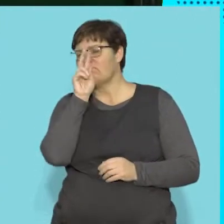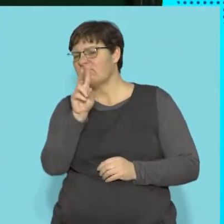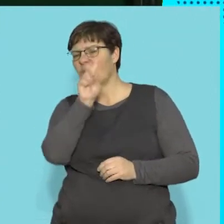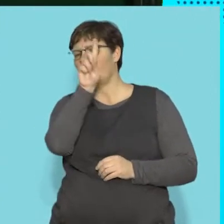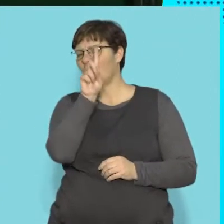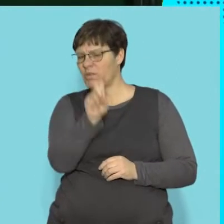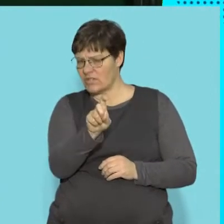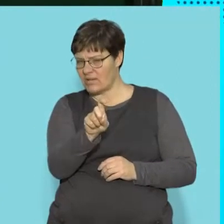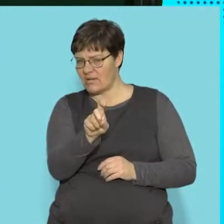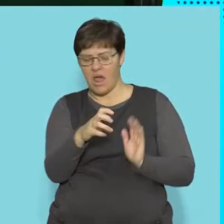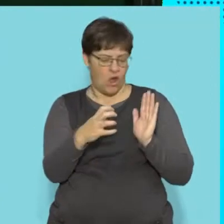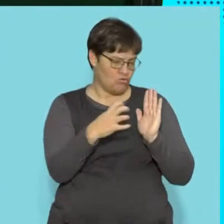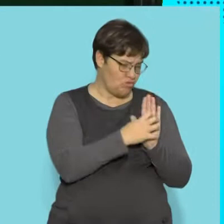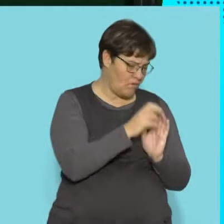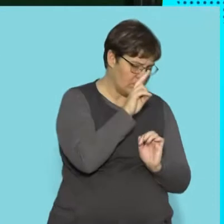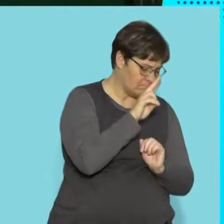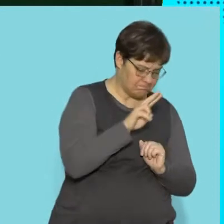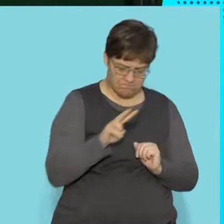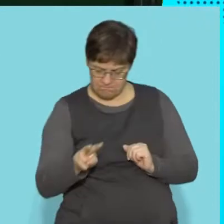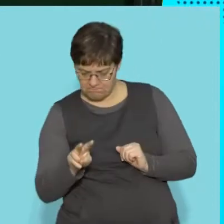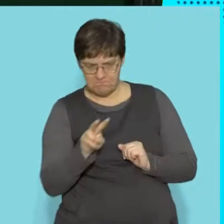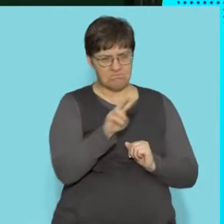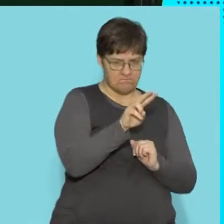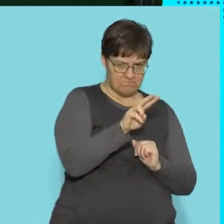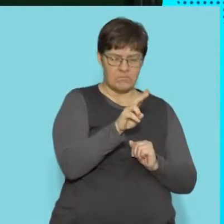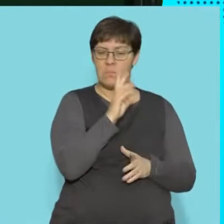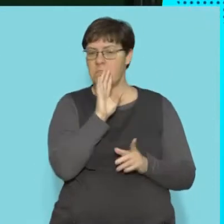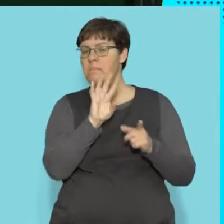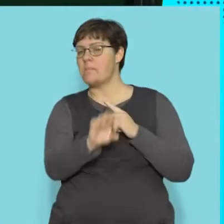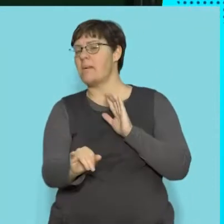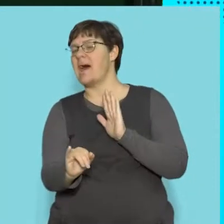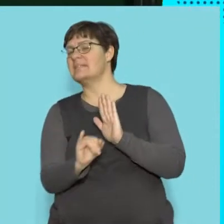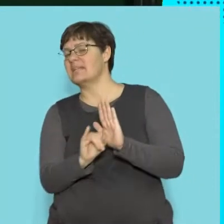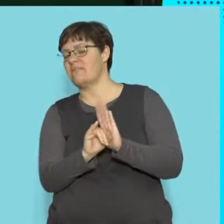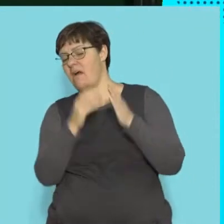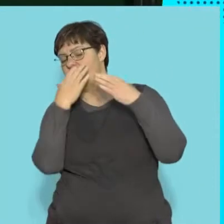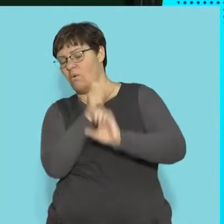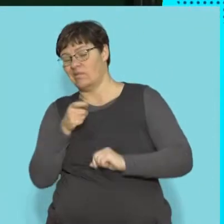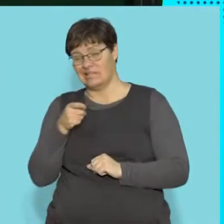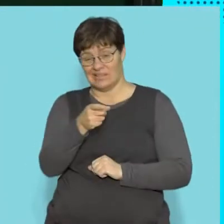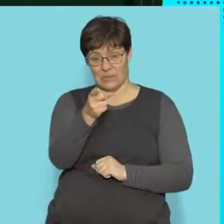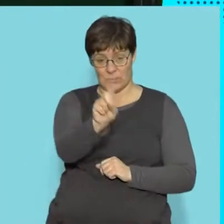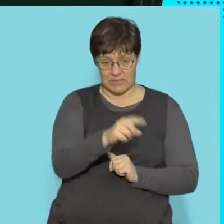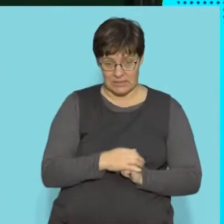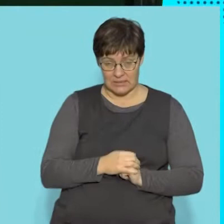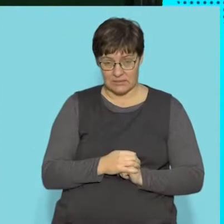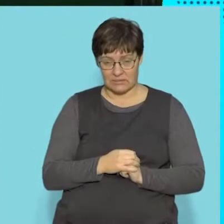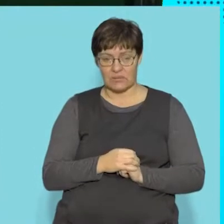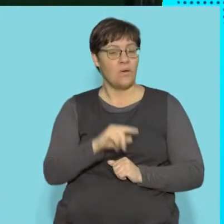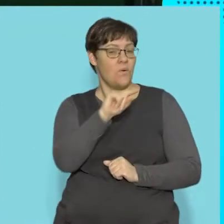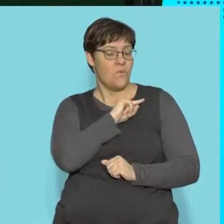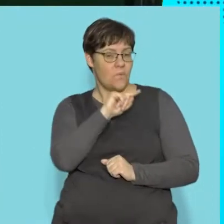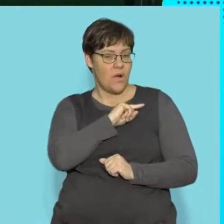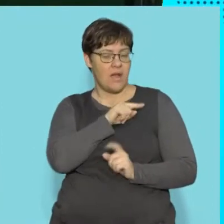at the question and the graph again and see if we can identify what is the focus, because that's going to